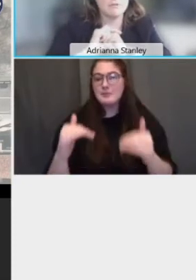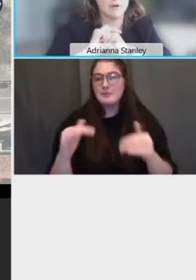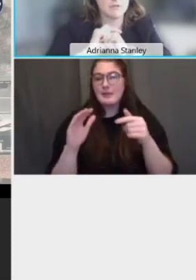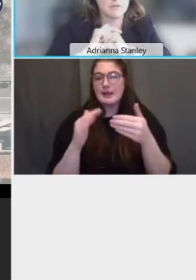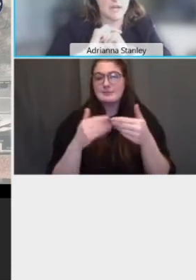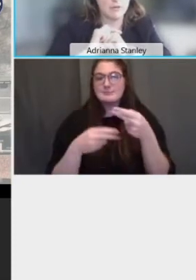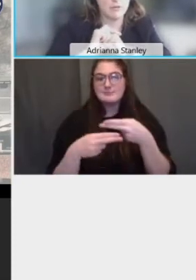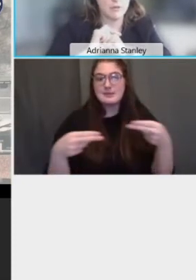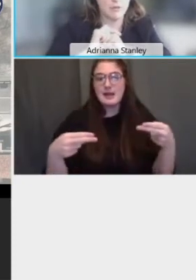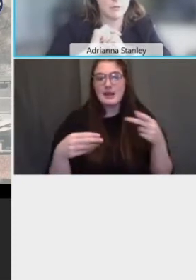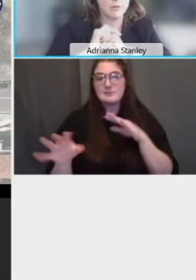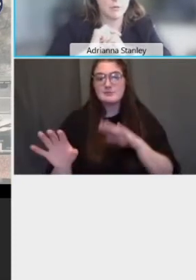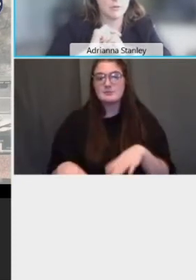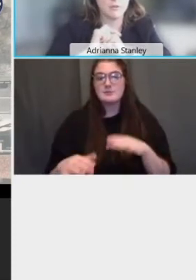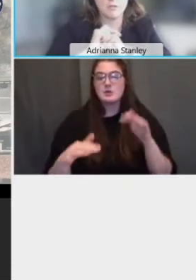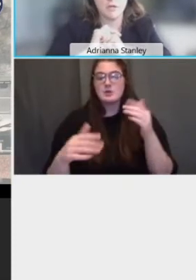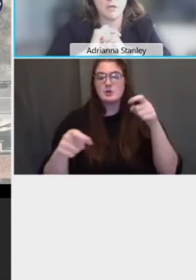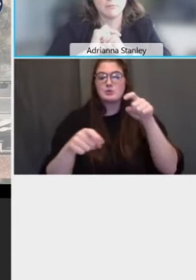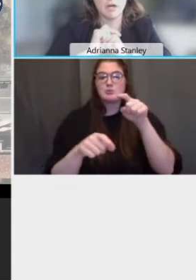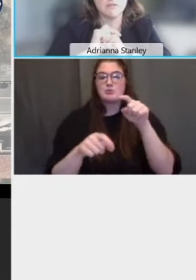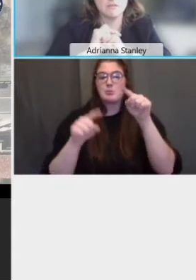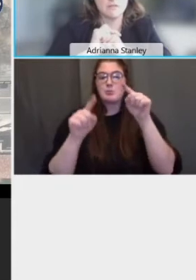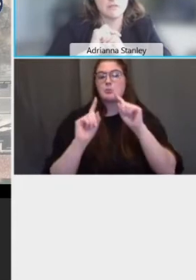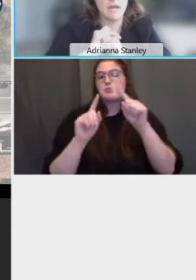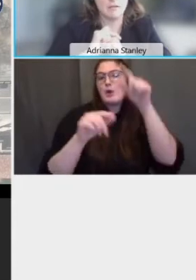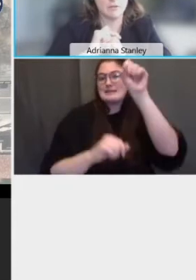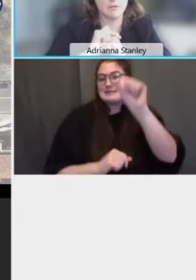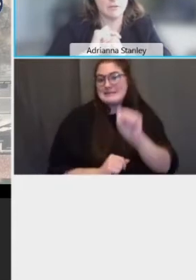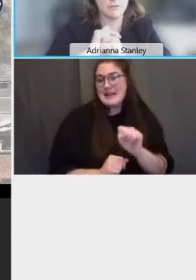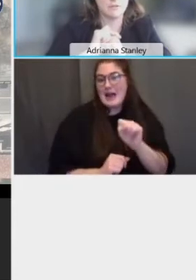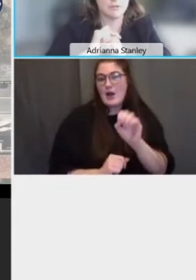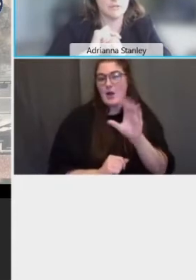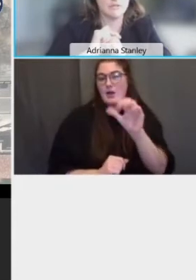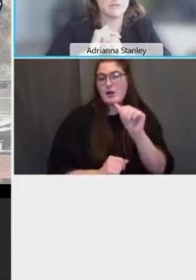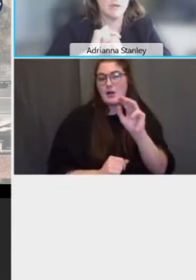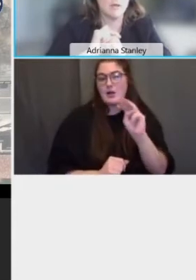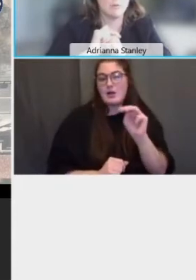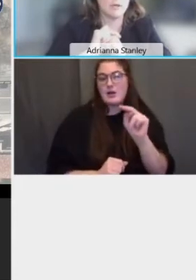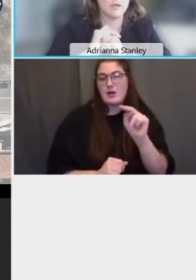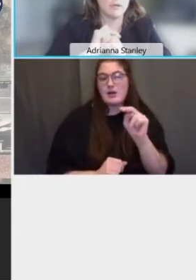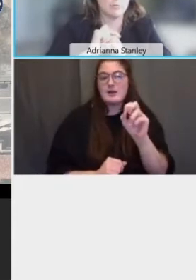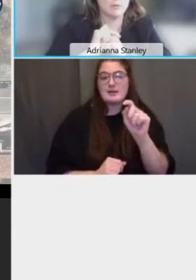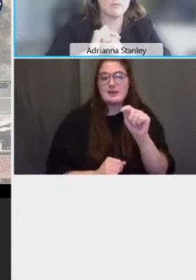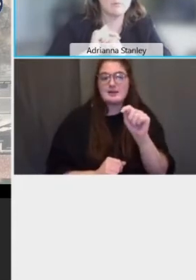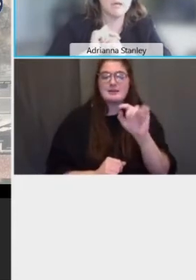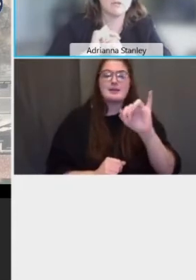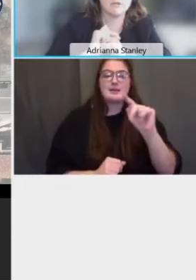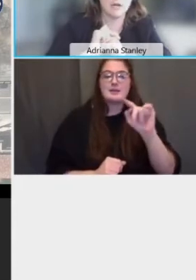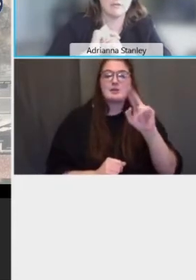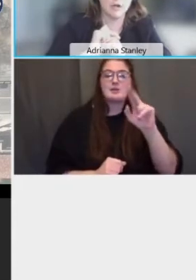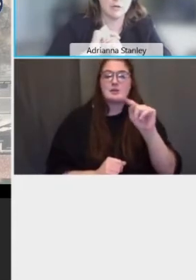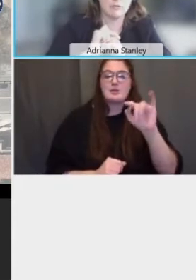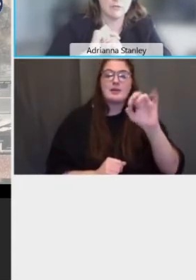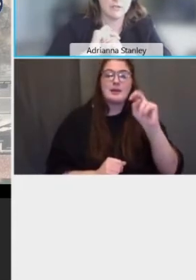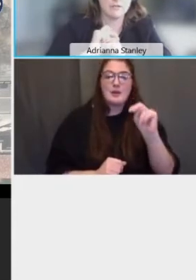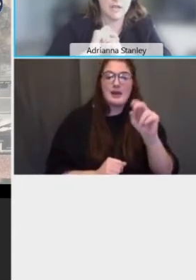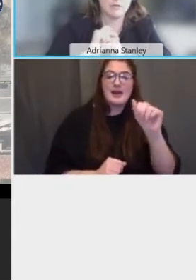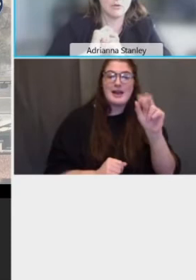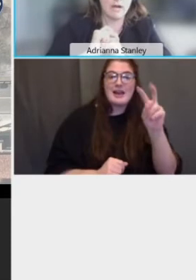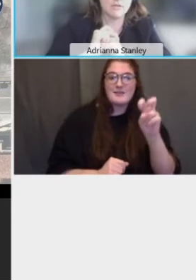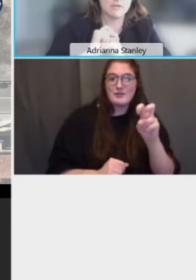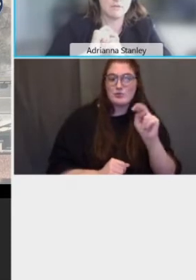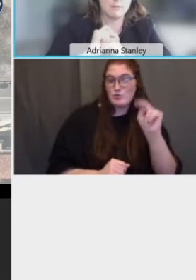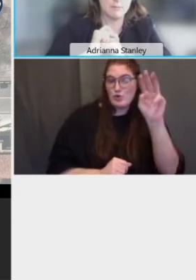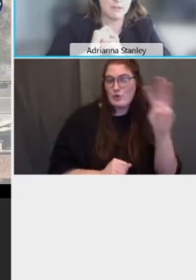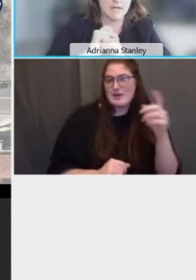So moving farther south along the corridor, Constitution Avenue is a place where we have to manage a lot of conflict,